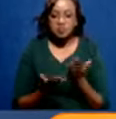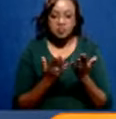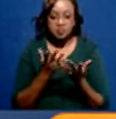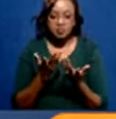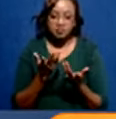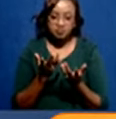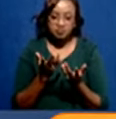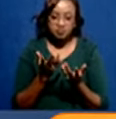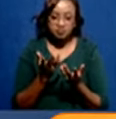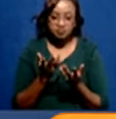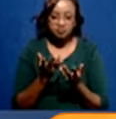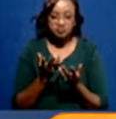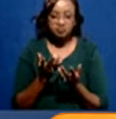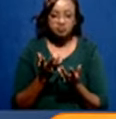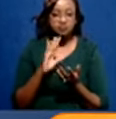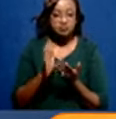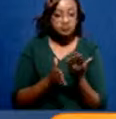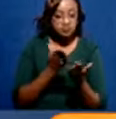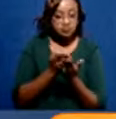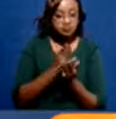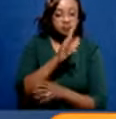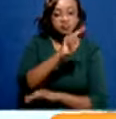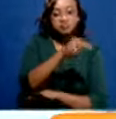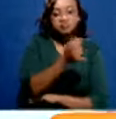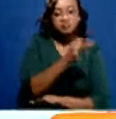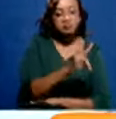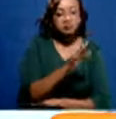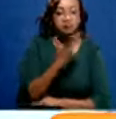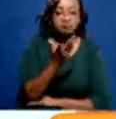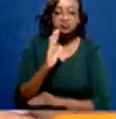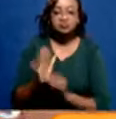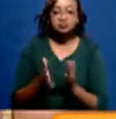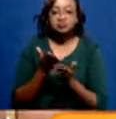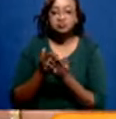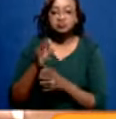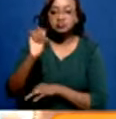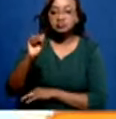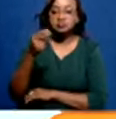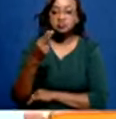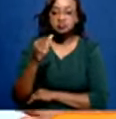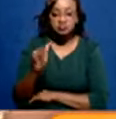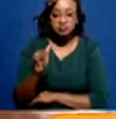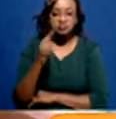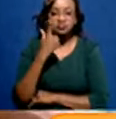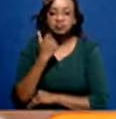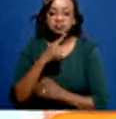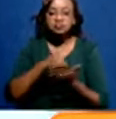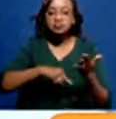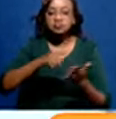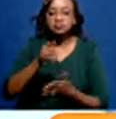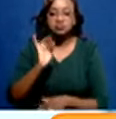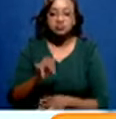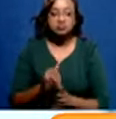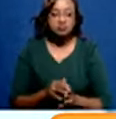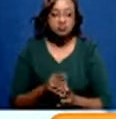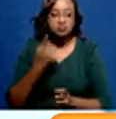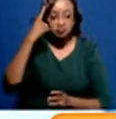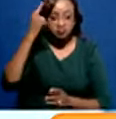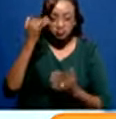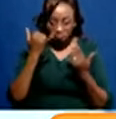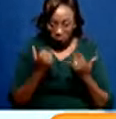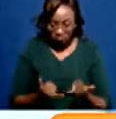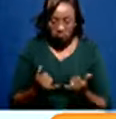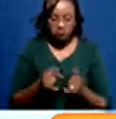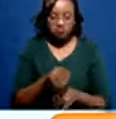pre-authorization. Yes. So do they apply to NHIF or to the Social Health Authority? And when they apply, who does that? At the moment, it's the